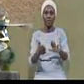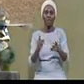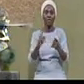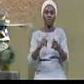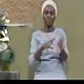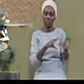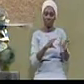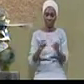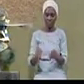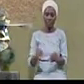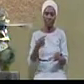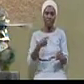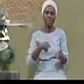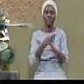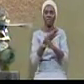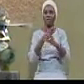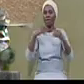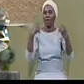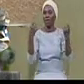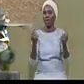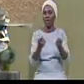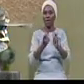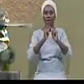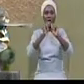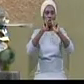me free. Hallelujah.